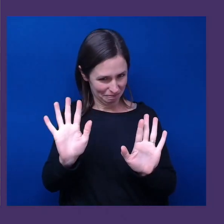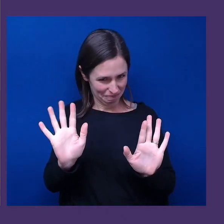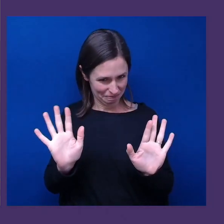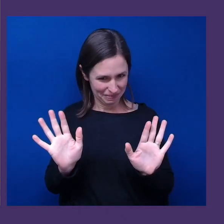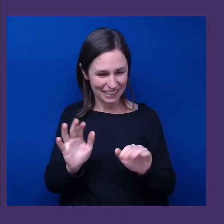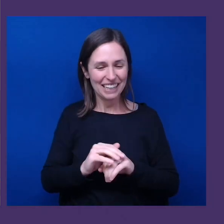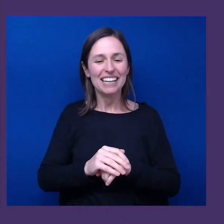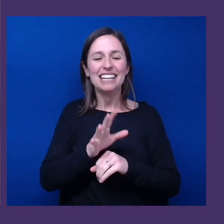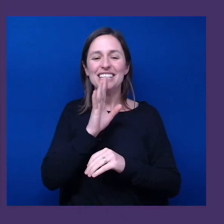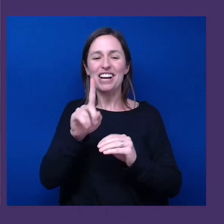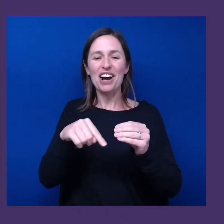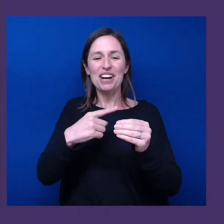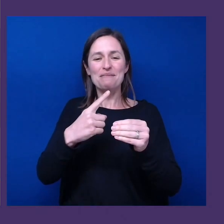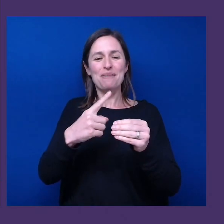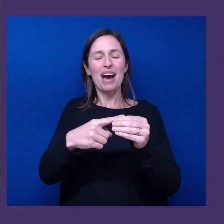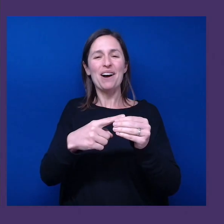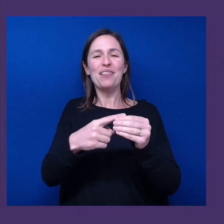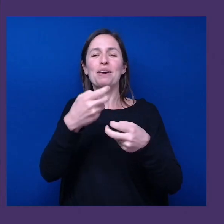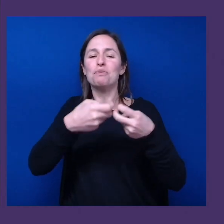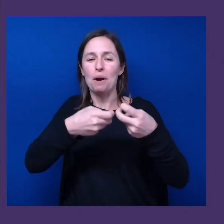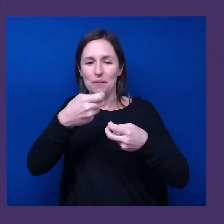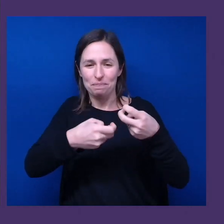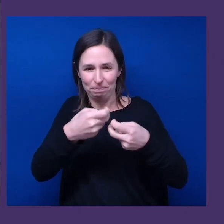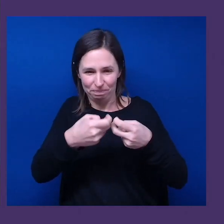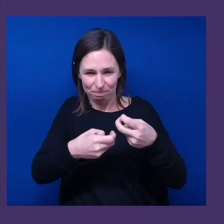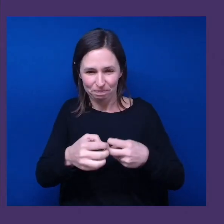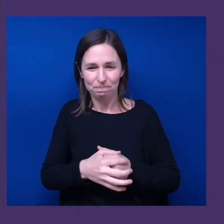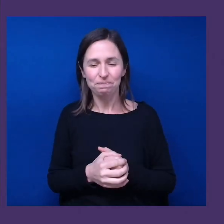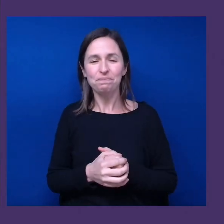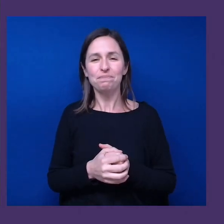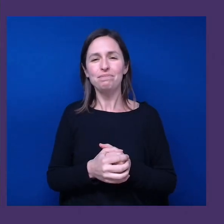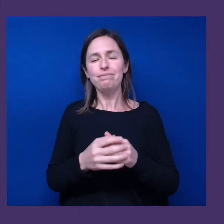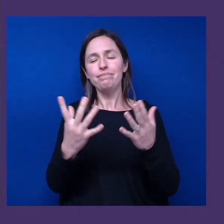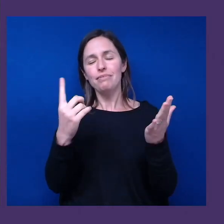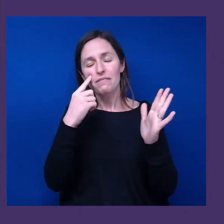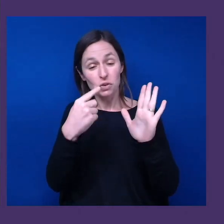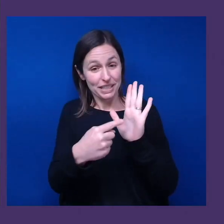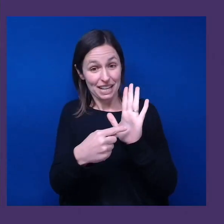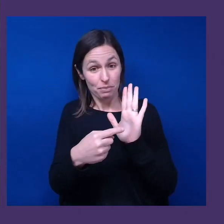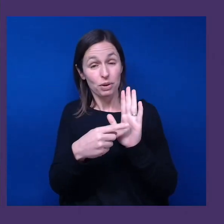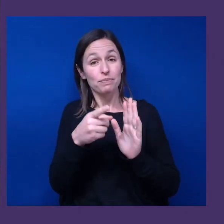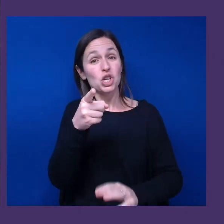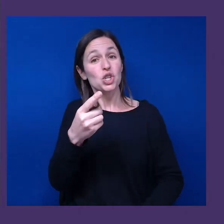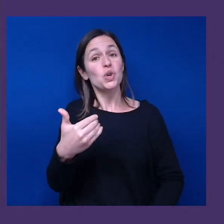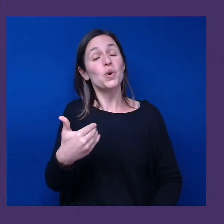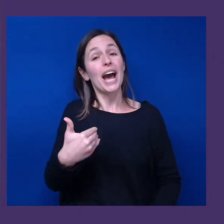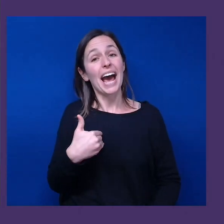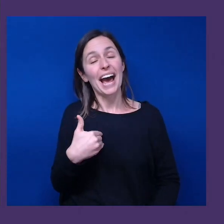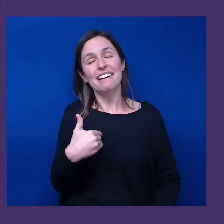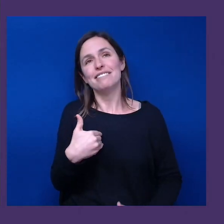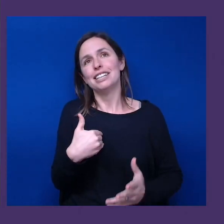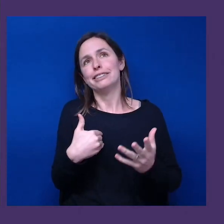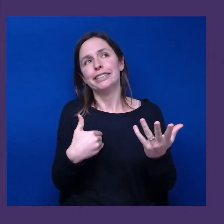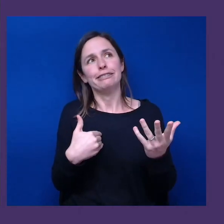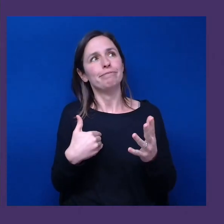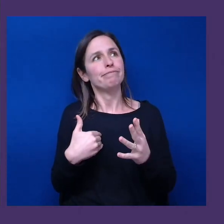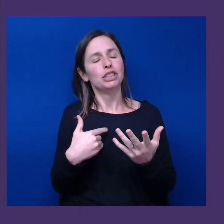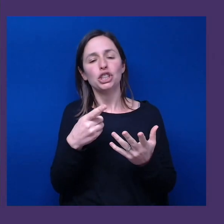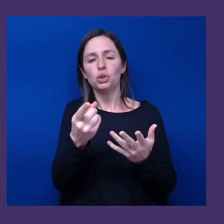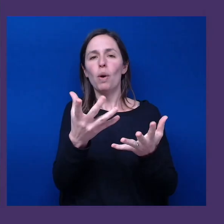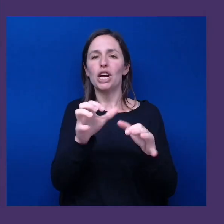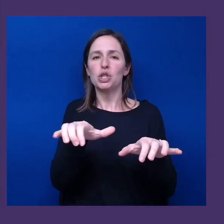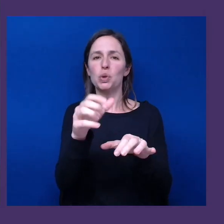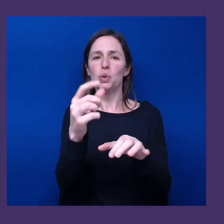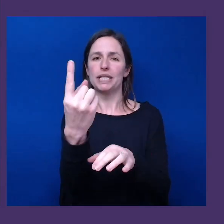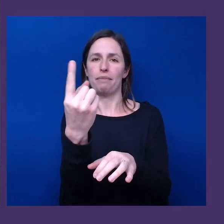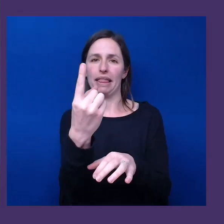of this. So let's say you have, you want to accomplish a task, and there's a button